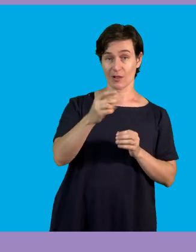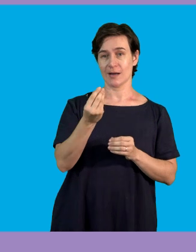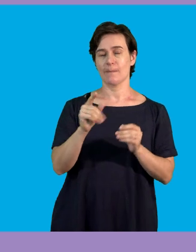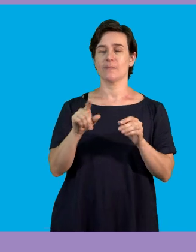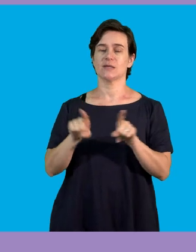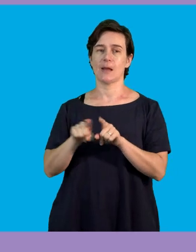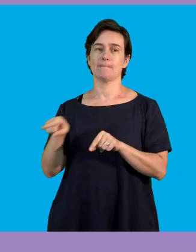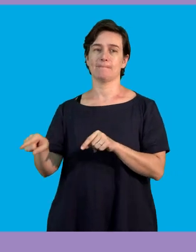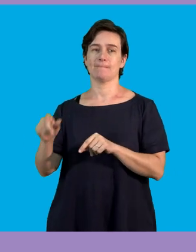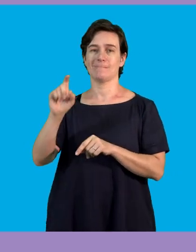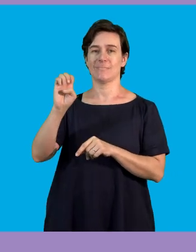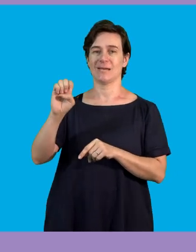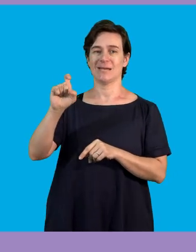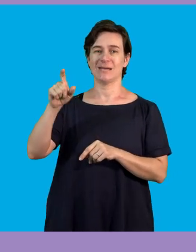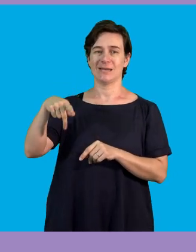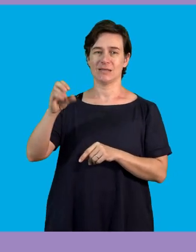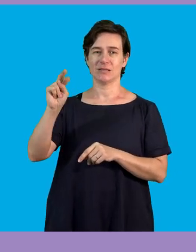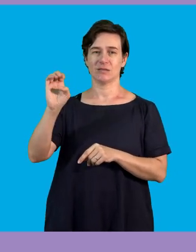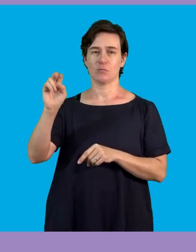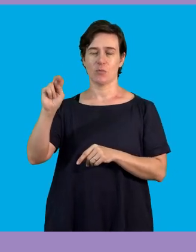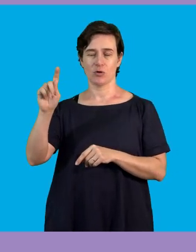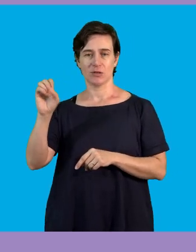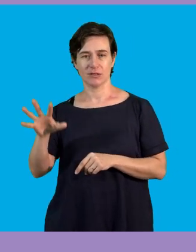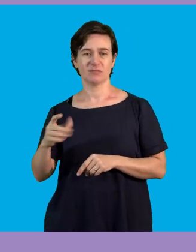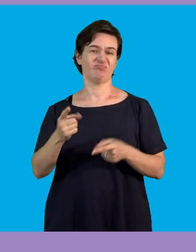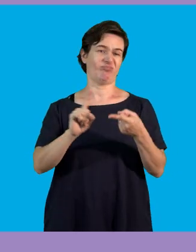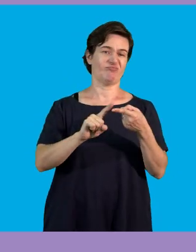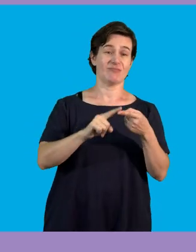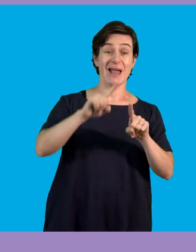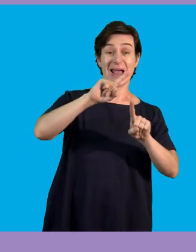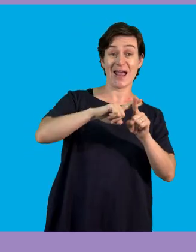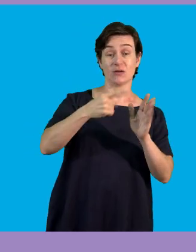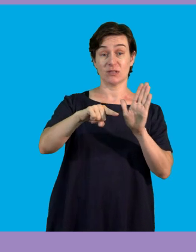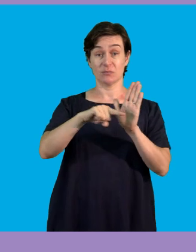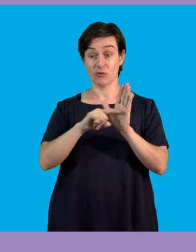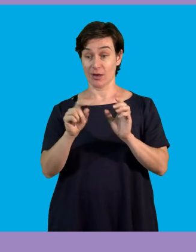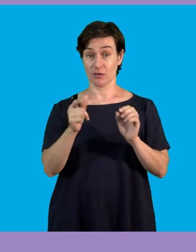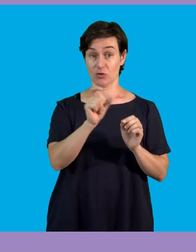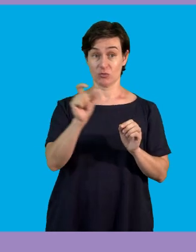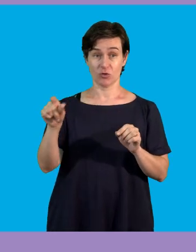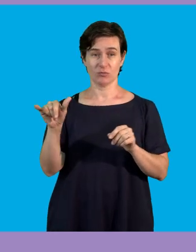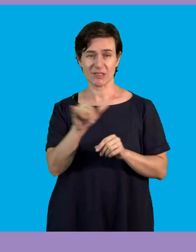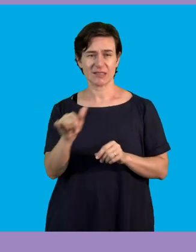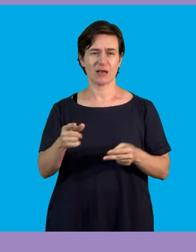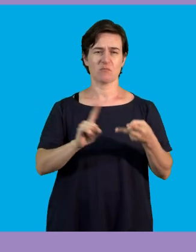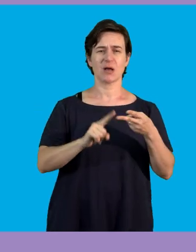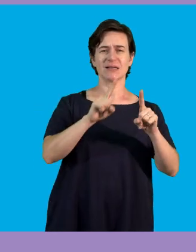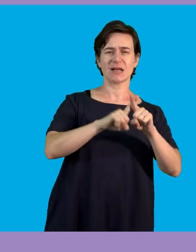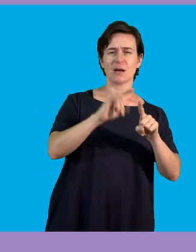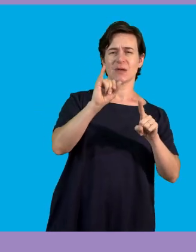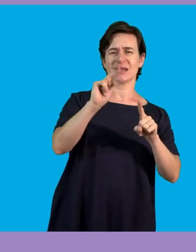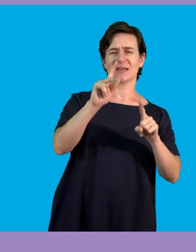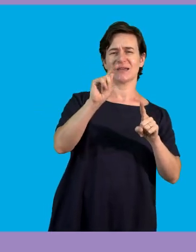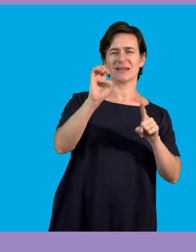to add and subtract like terms in algebraic expressions, to multiply integers